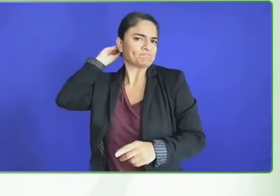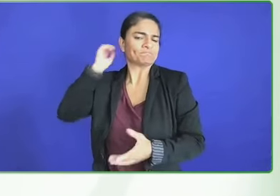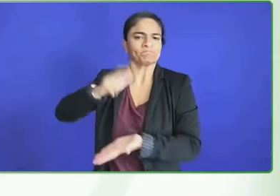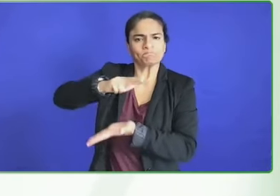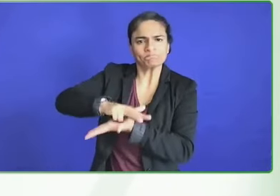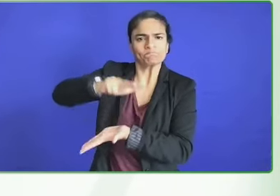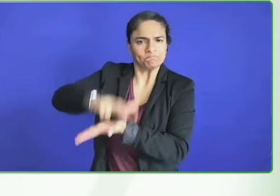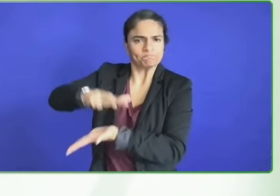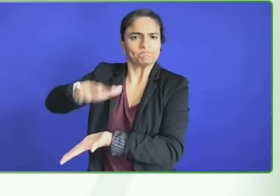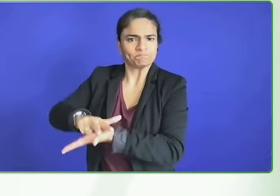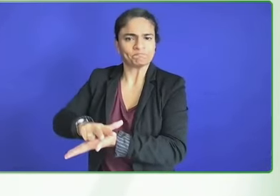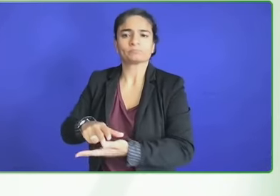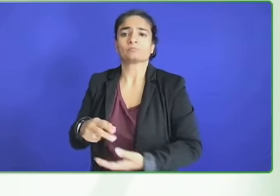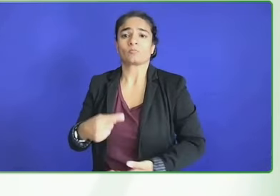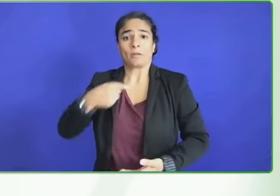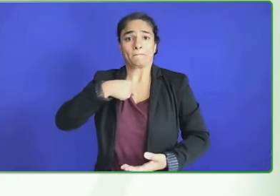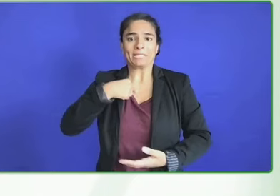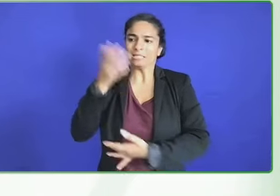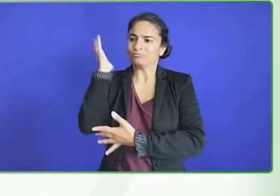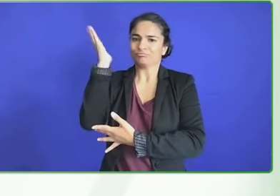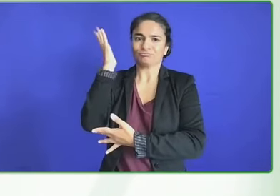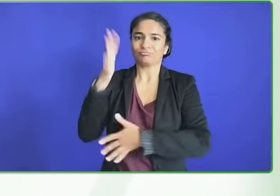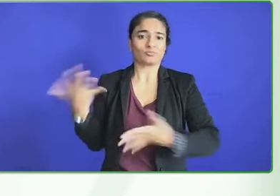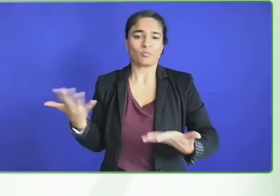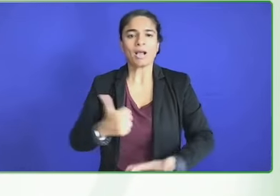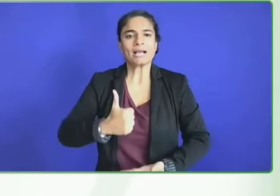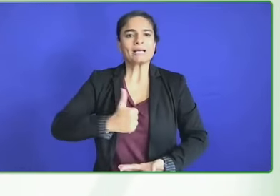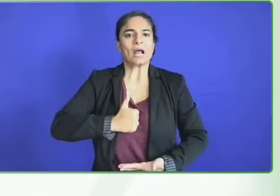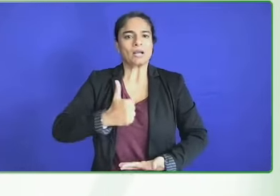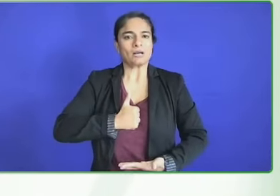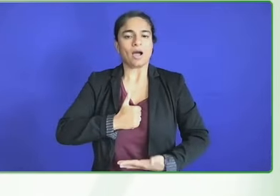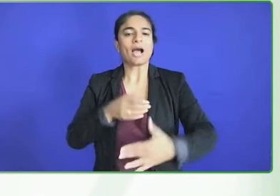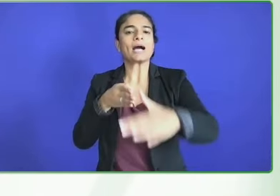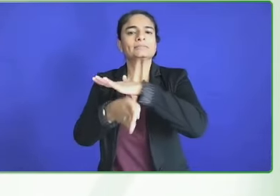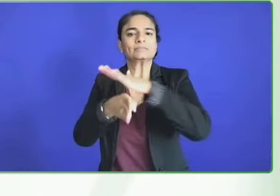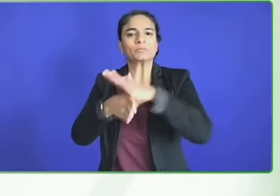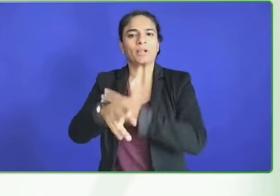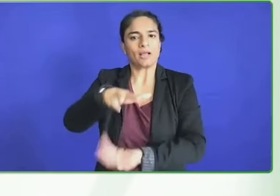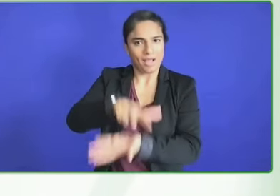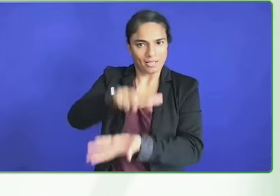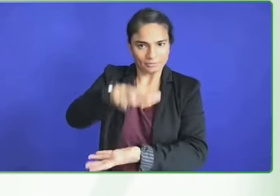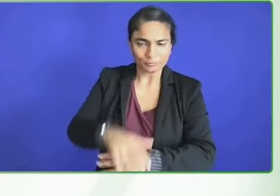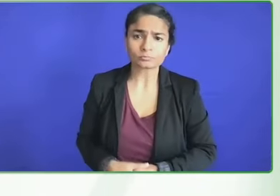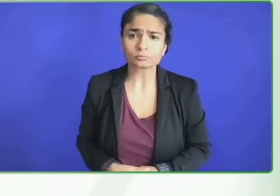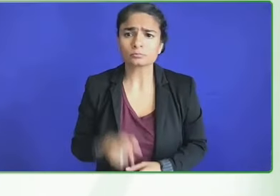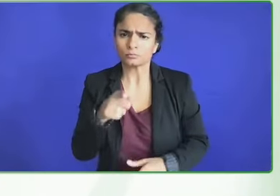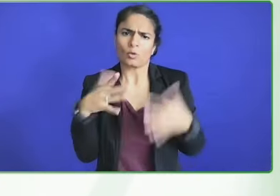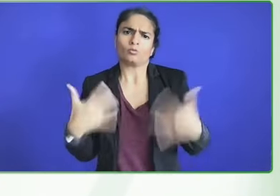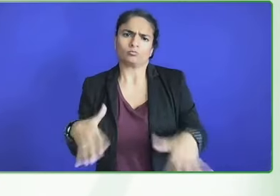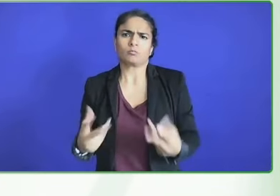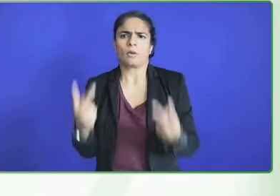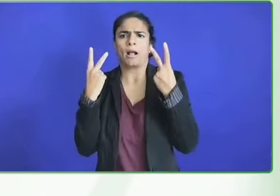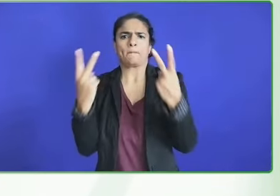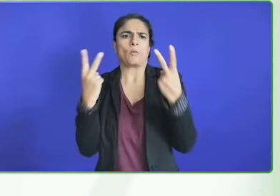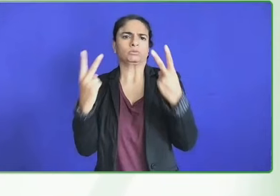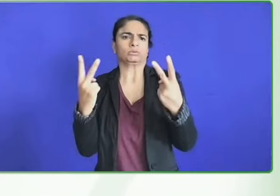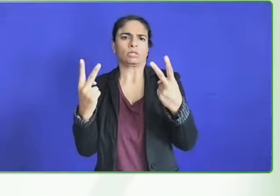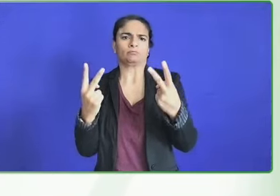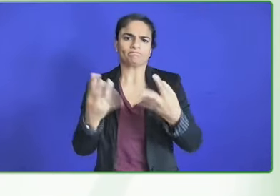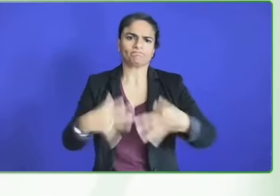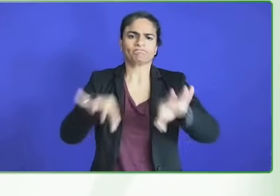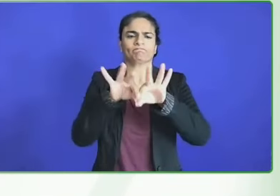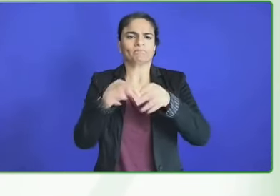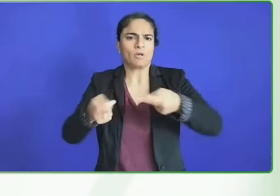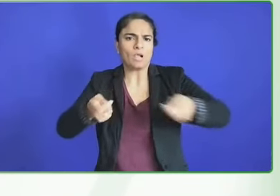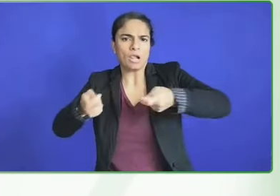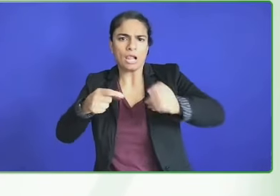When the Accessible Canada Act was passed in 2019, we talked about it as the most significant legislative milestone for disability rights